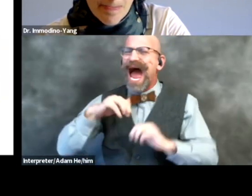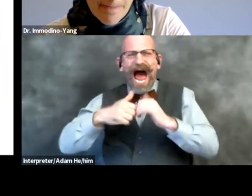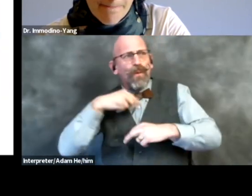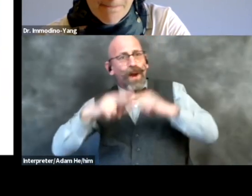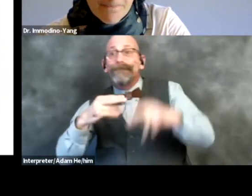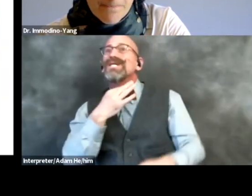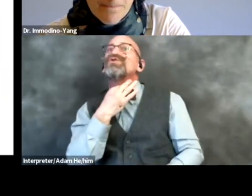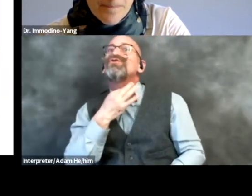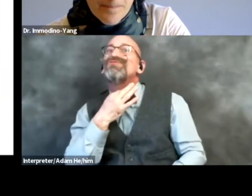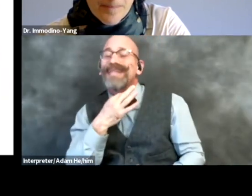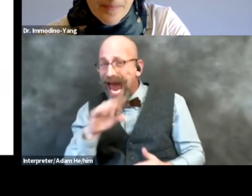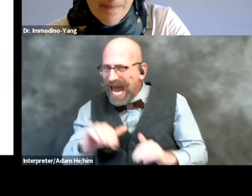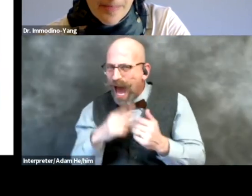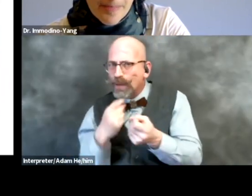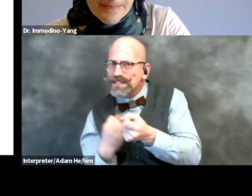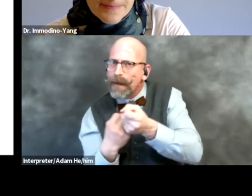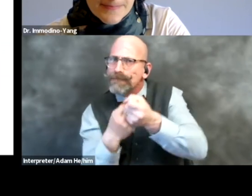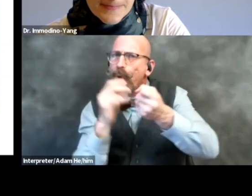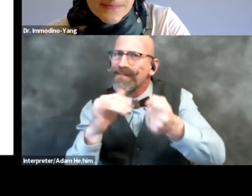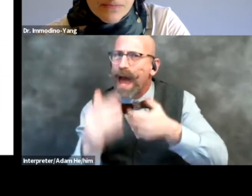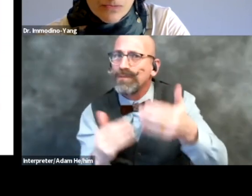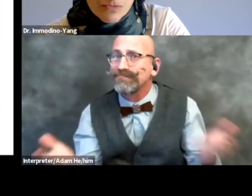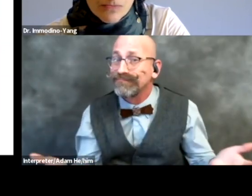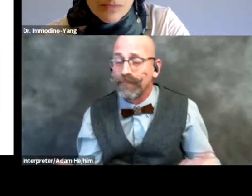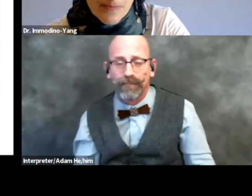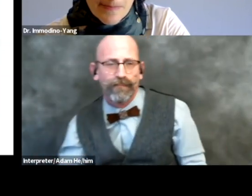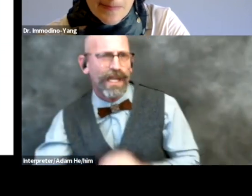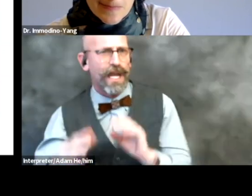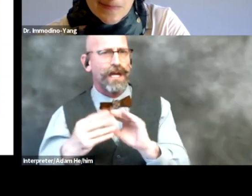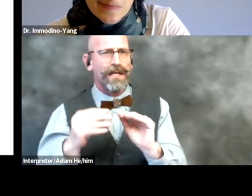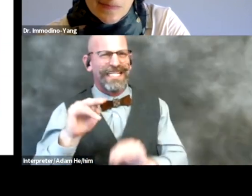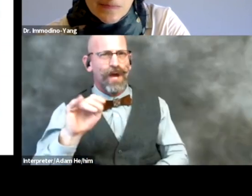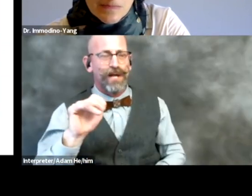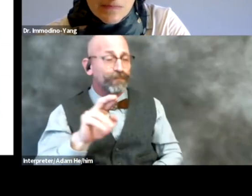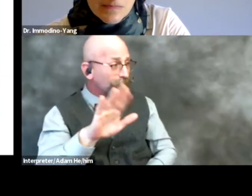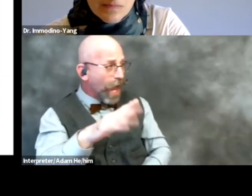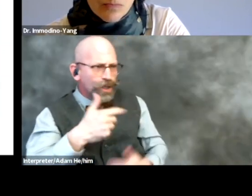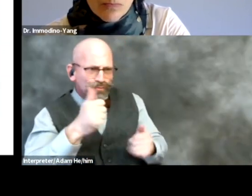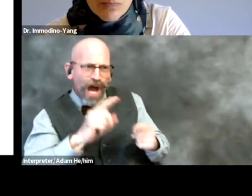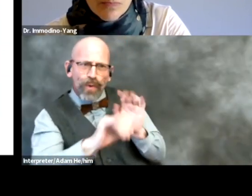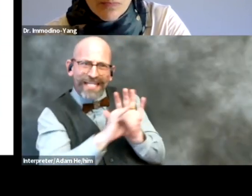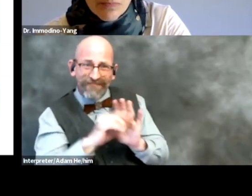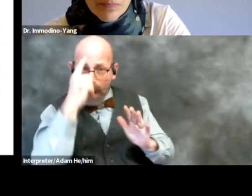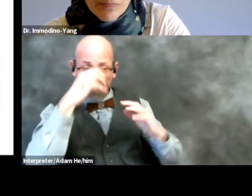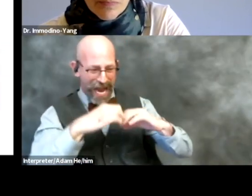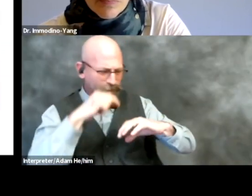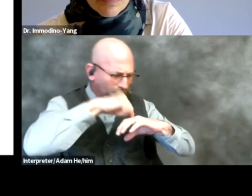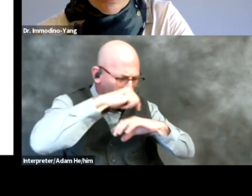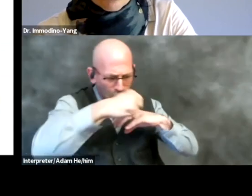process? In trying to identify which parts of the brain are involved in the deepest and most meaningful